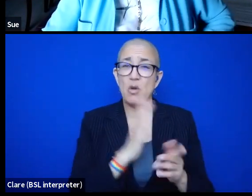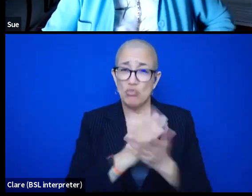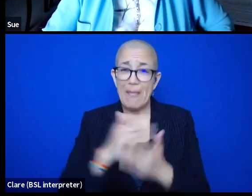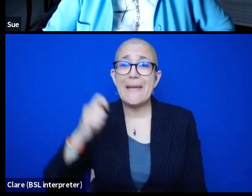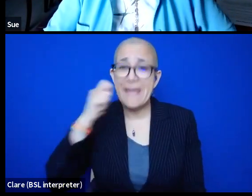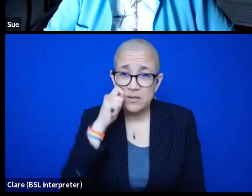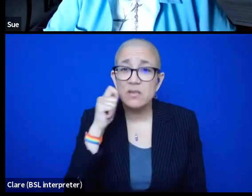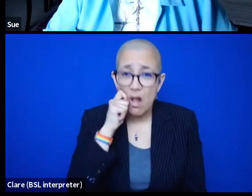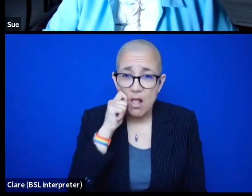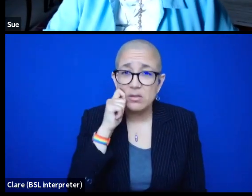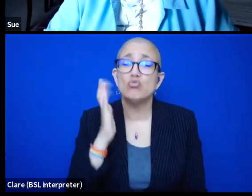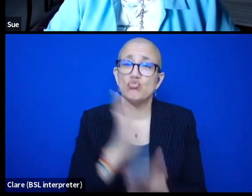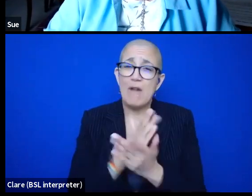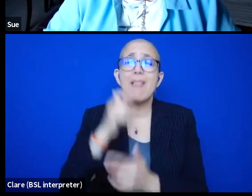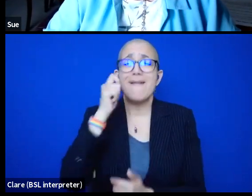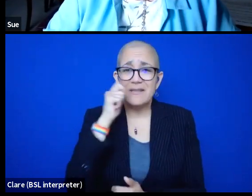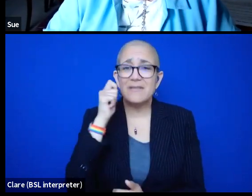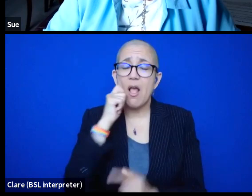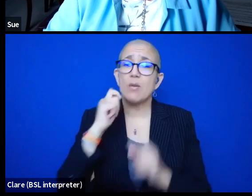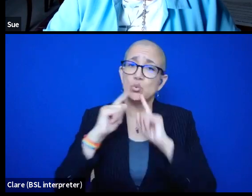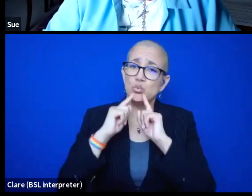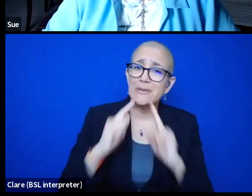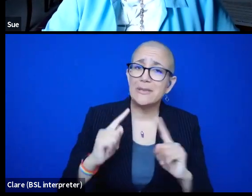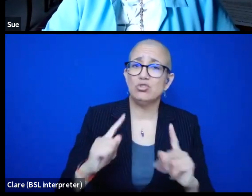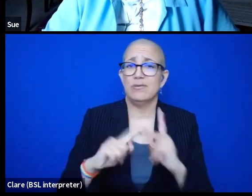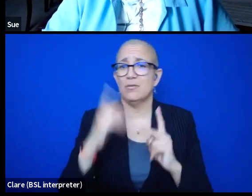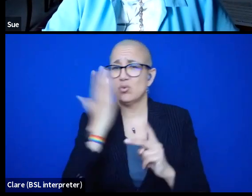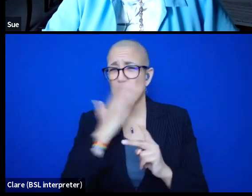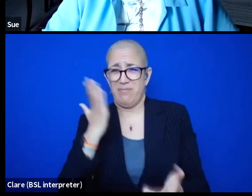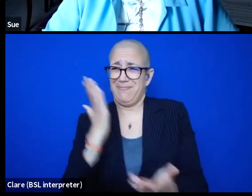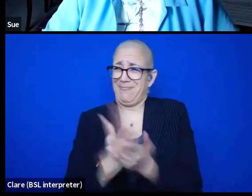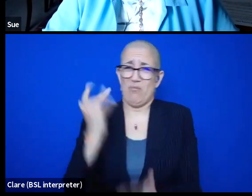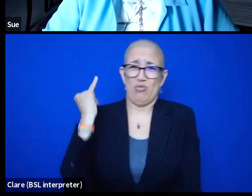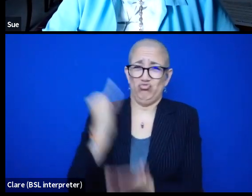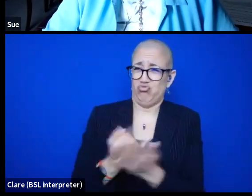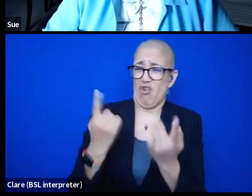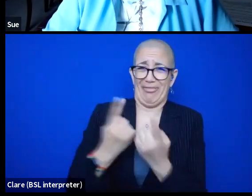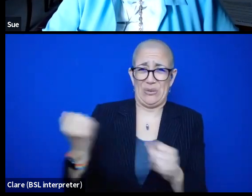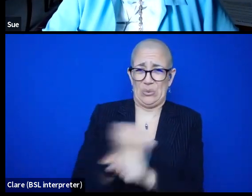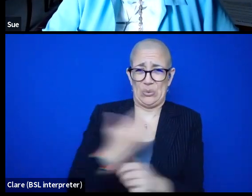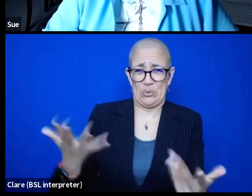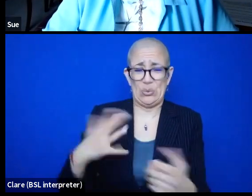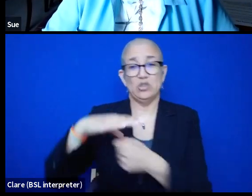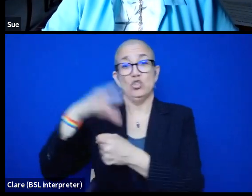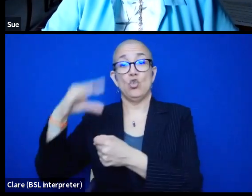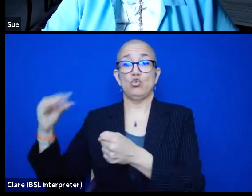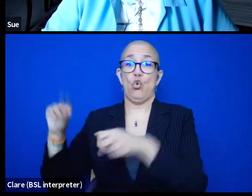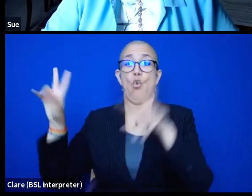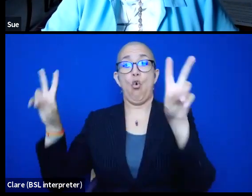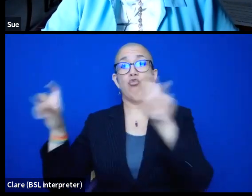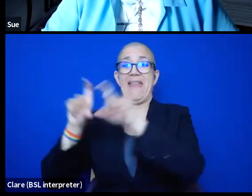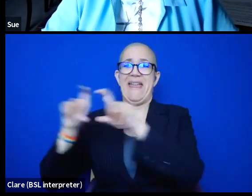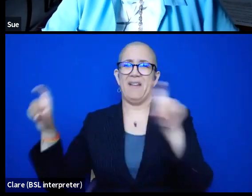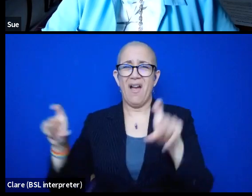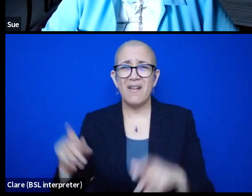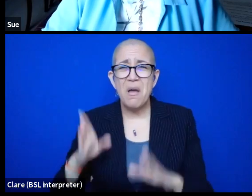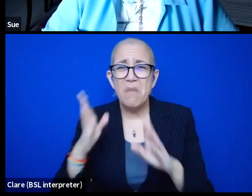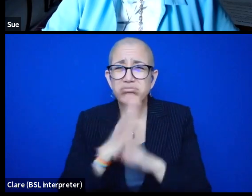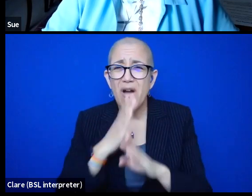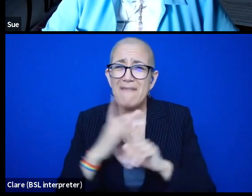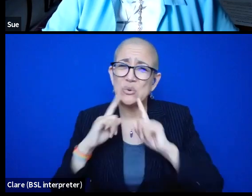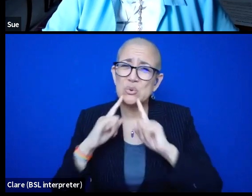insult to teachers and schools. And it's clearly the wrong thing to do. It's just a Tory headline. The idea that private tutors can catch